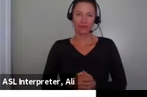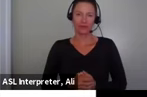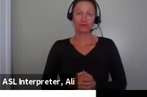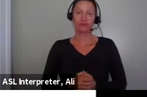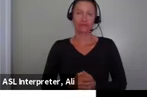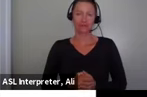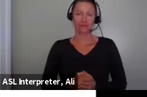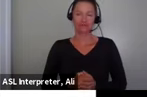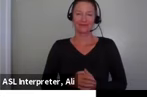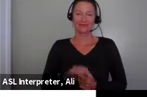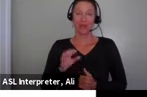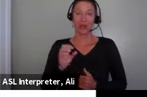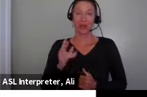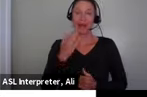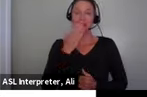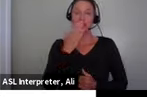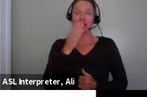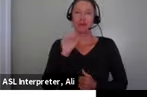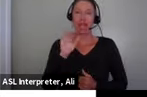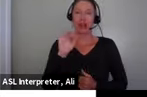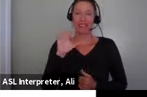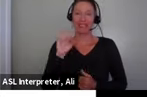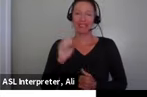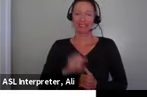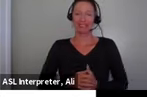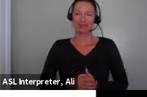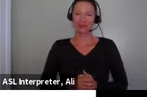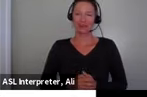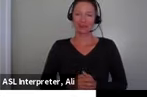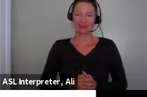All right. Thank you, Iris.